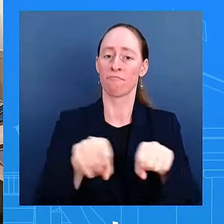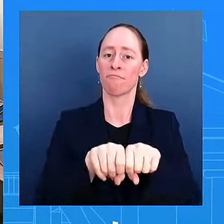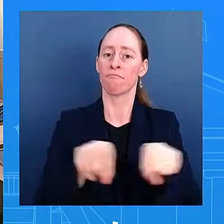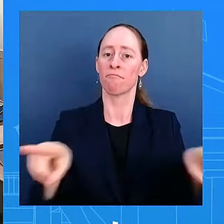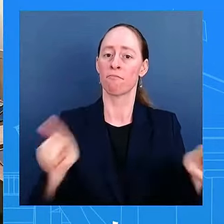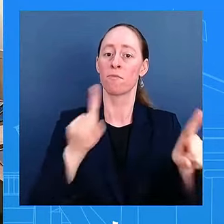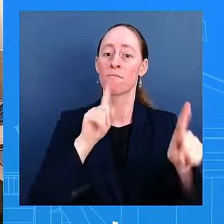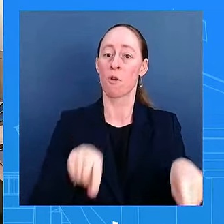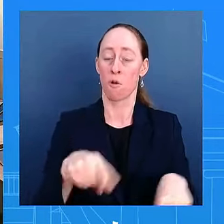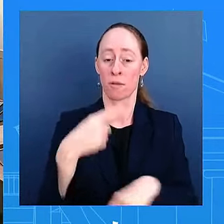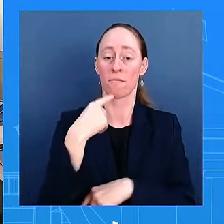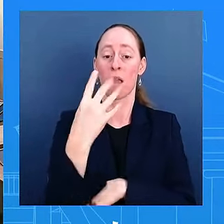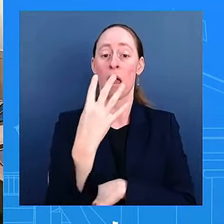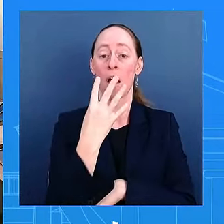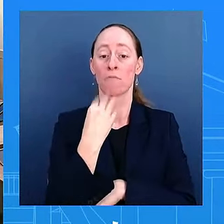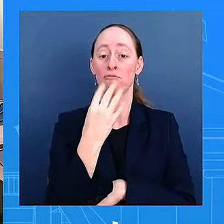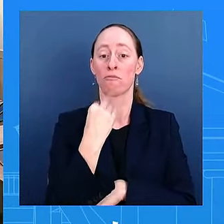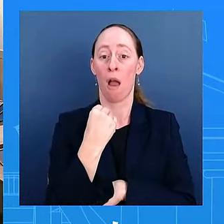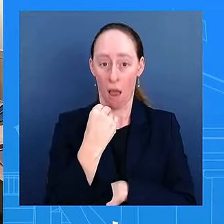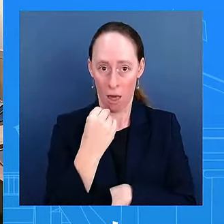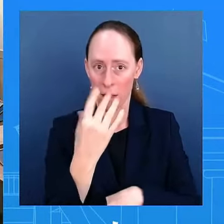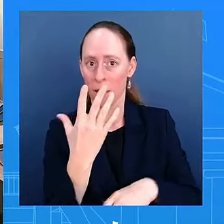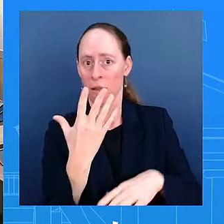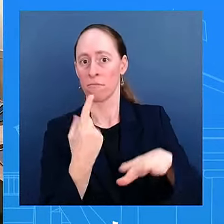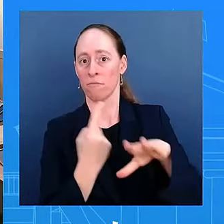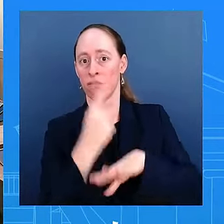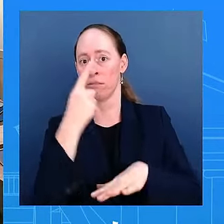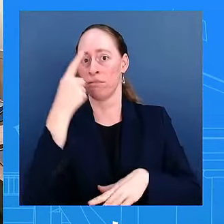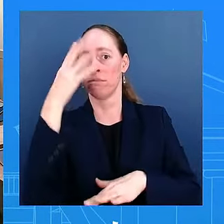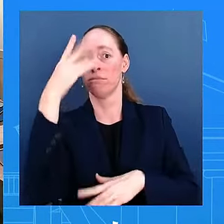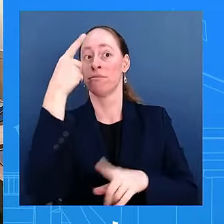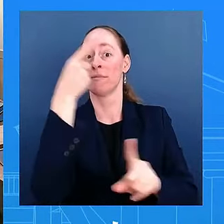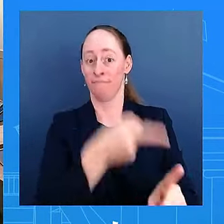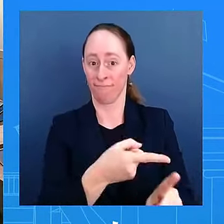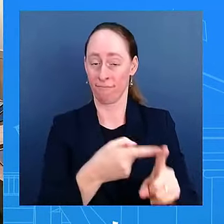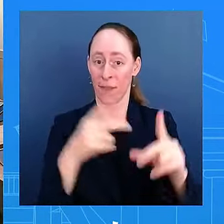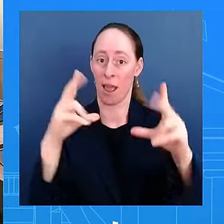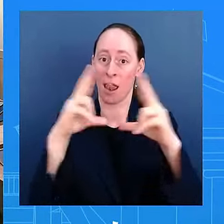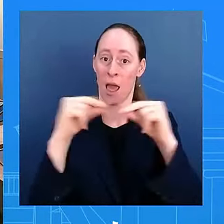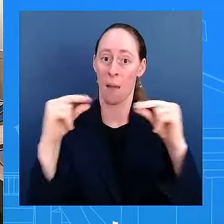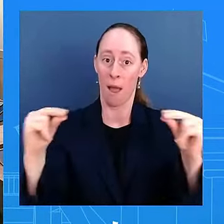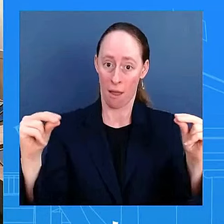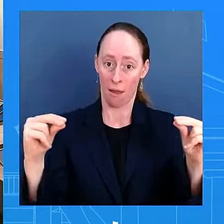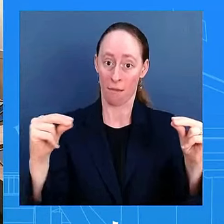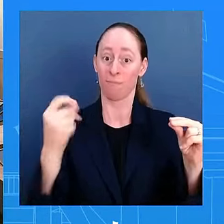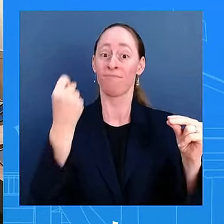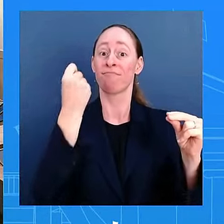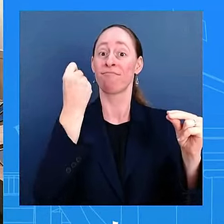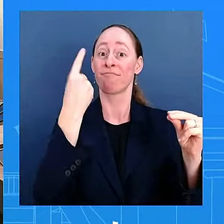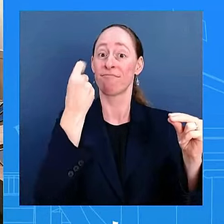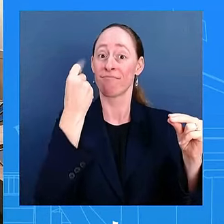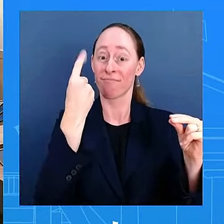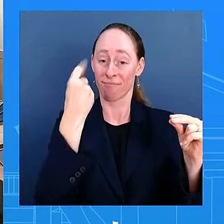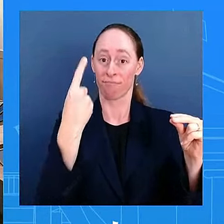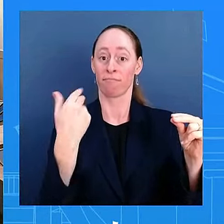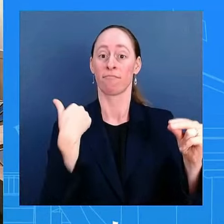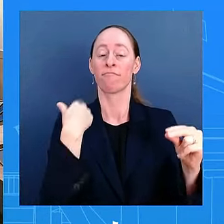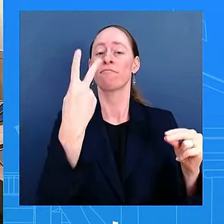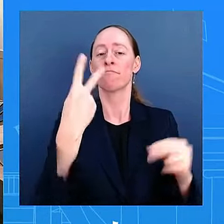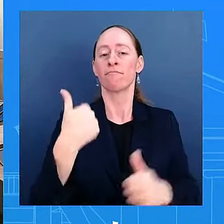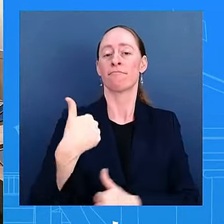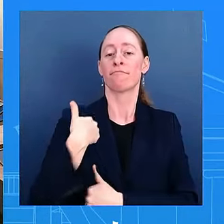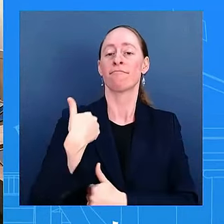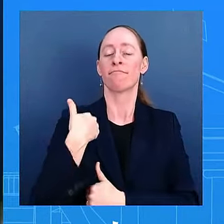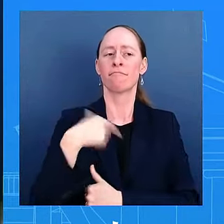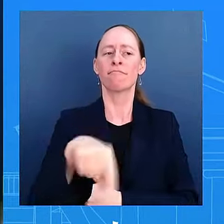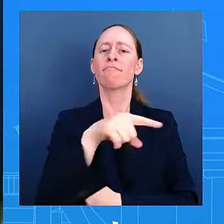been at least two peacekeepers that were injured? Does the president think that there should still be UN peacekeepers in the region? So I